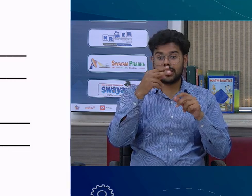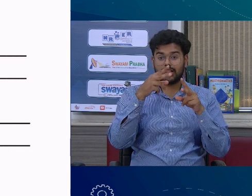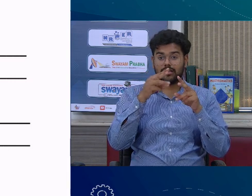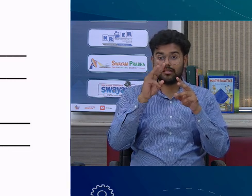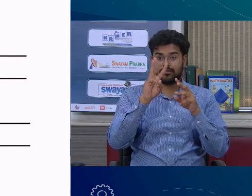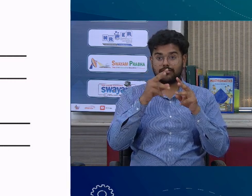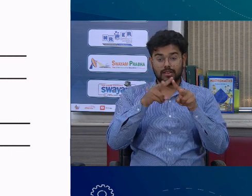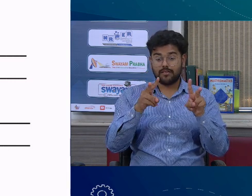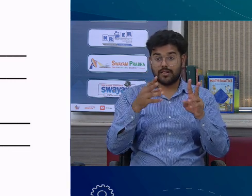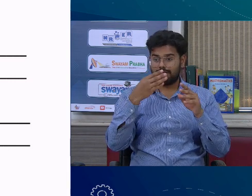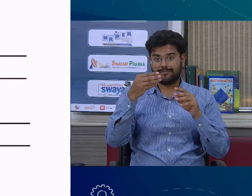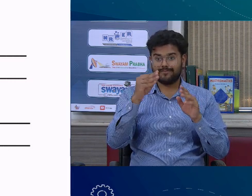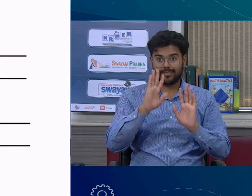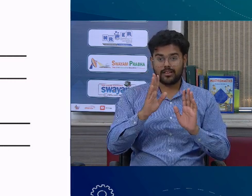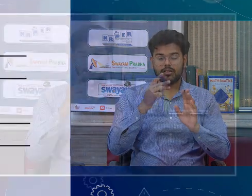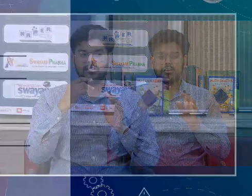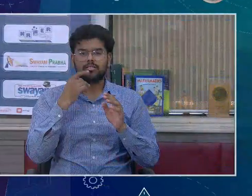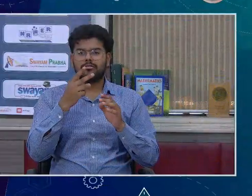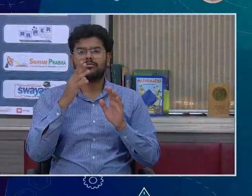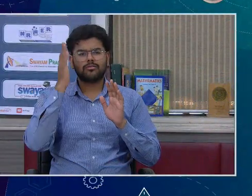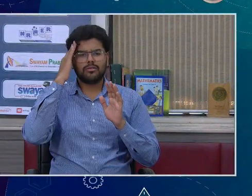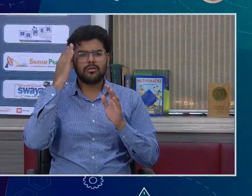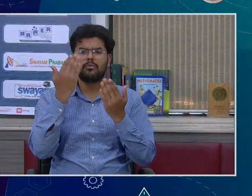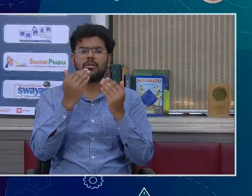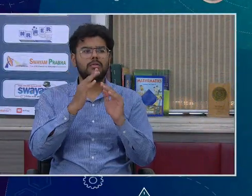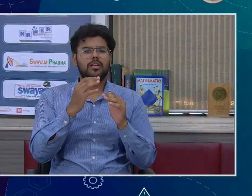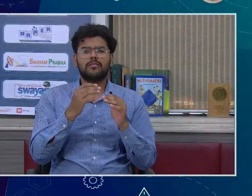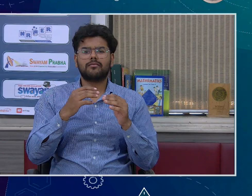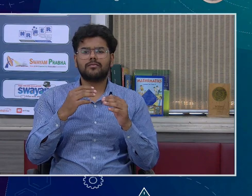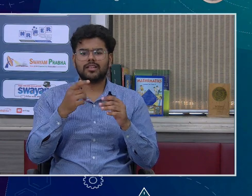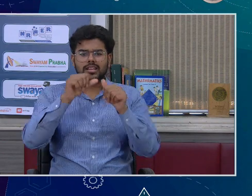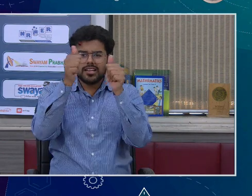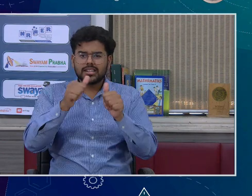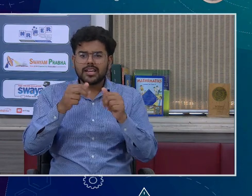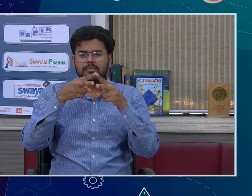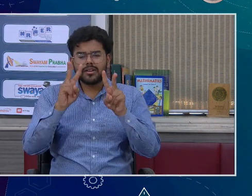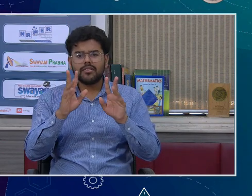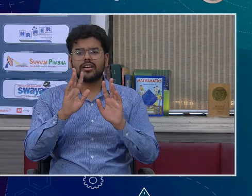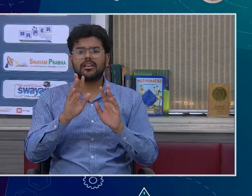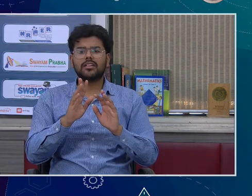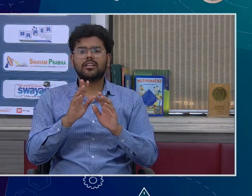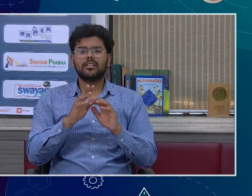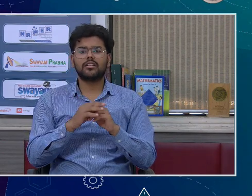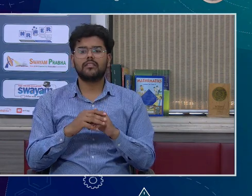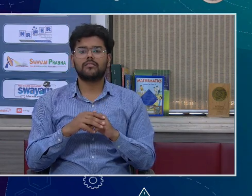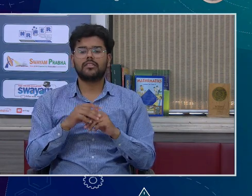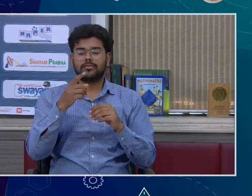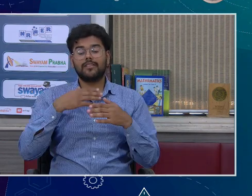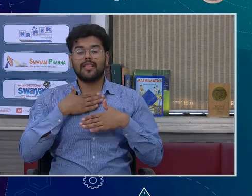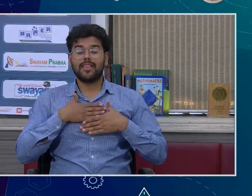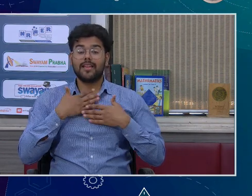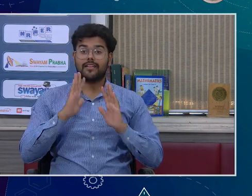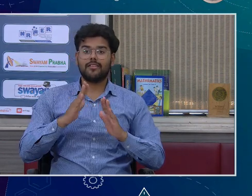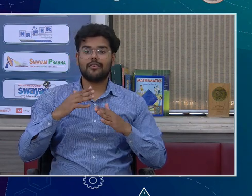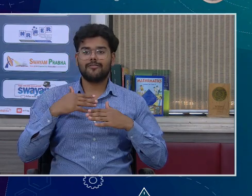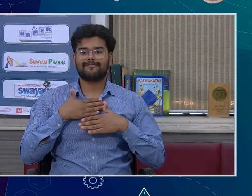So you know there are different shapes available, the texture is different. So aapko aur bhi maza aayega fir. Ji ji bilkul. Okay.